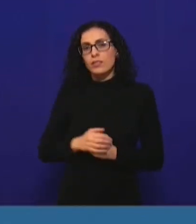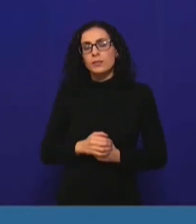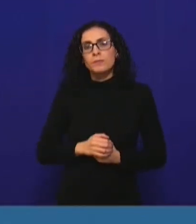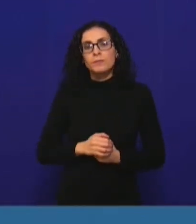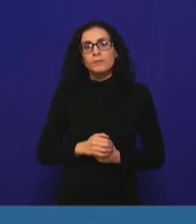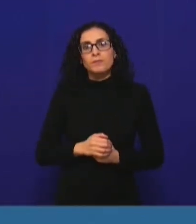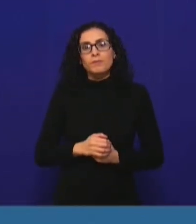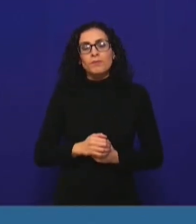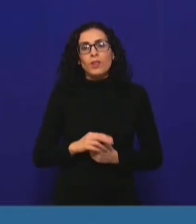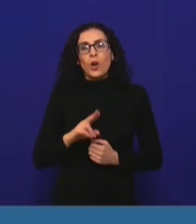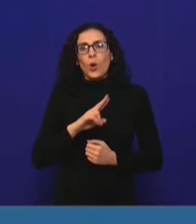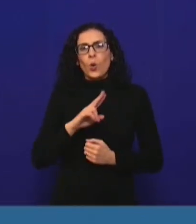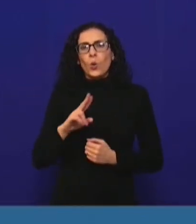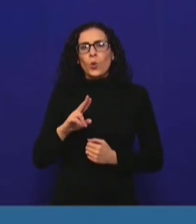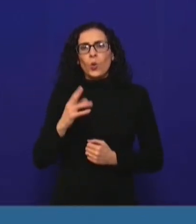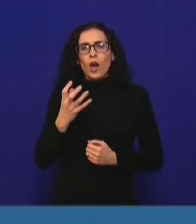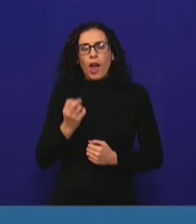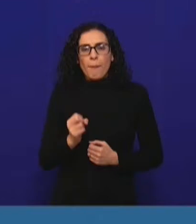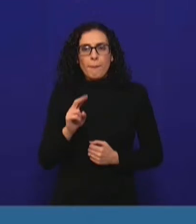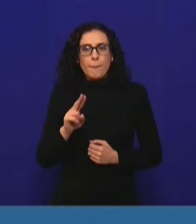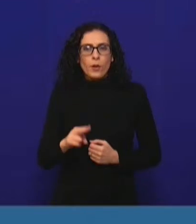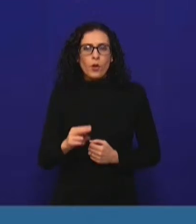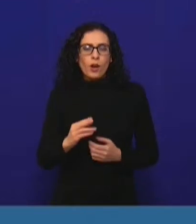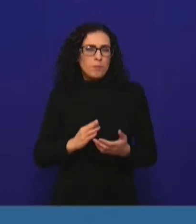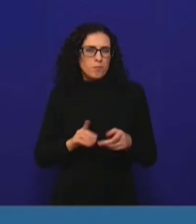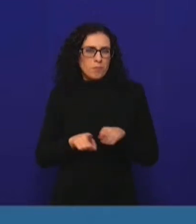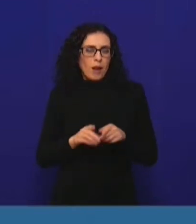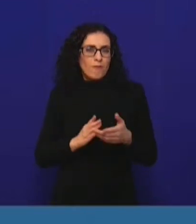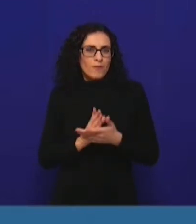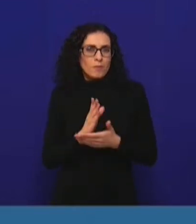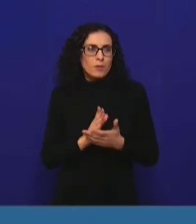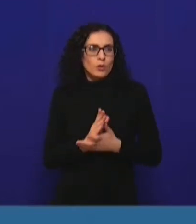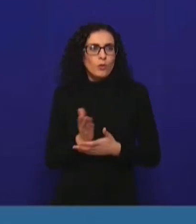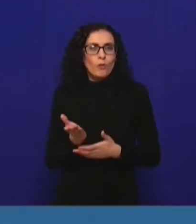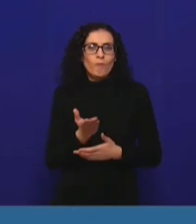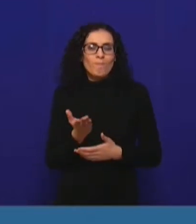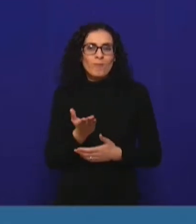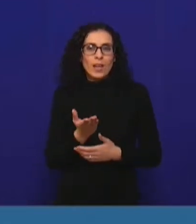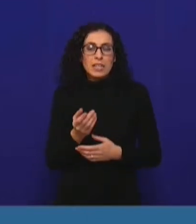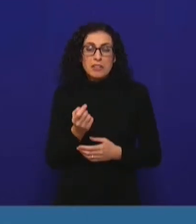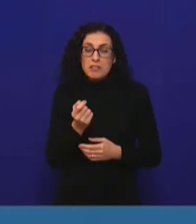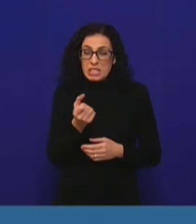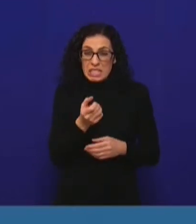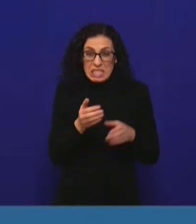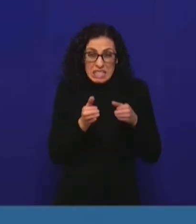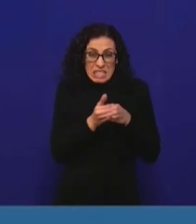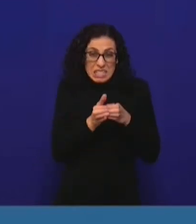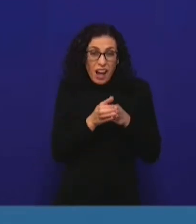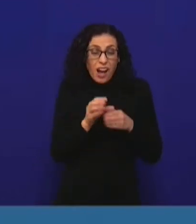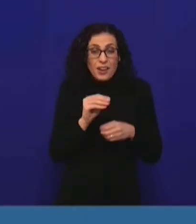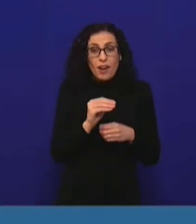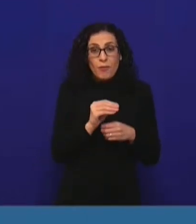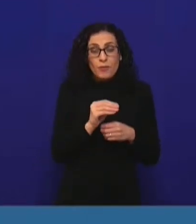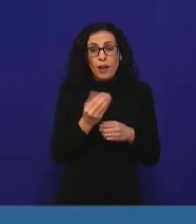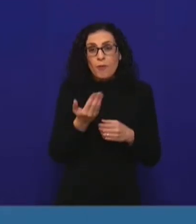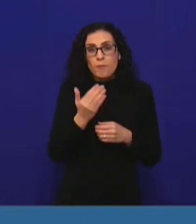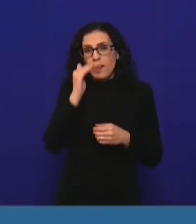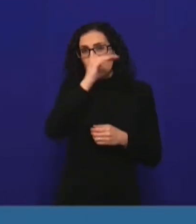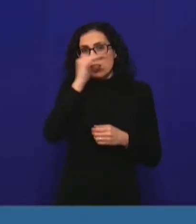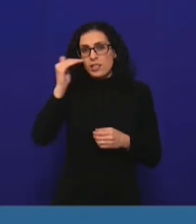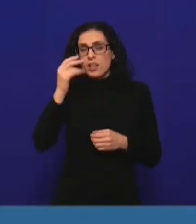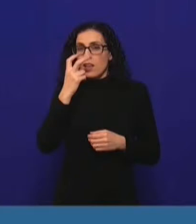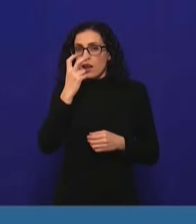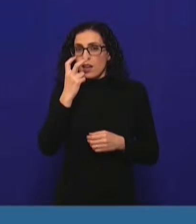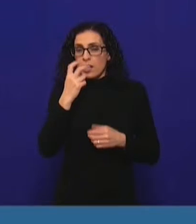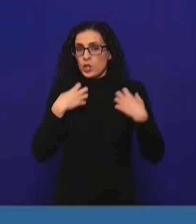qegħdin naraw li wkoll kellna xi każijiet bħalma kellna fil-bidu wkoll ta' clusters żgħar f'istituzzjonijiet